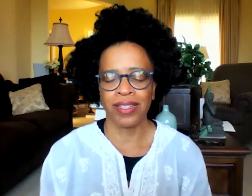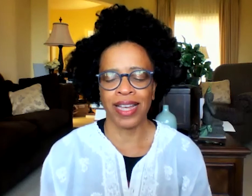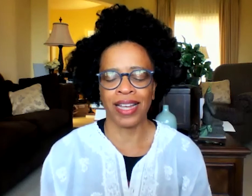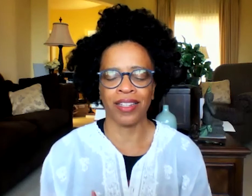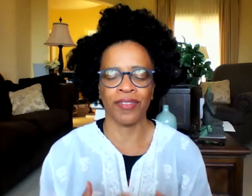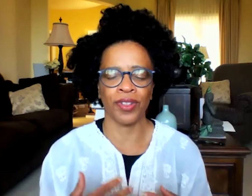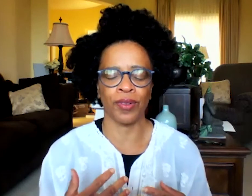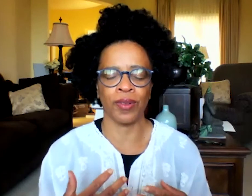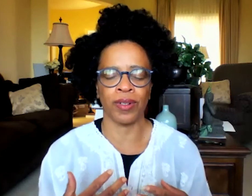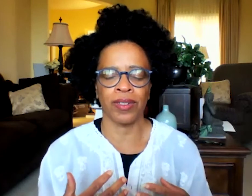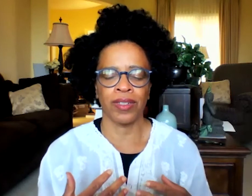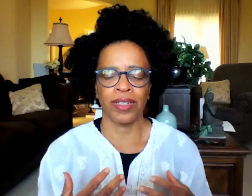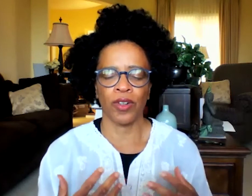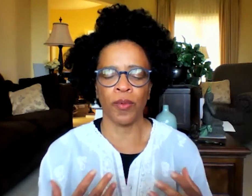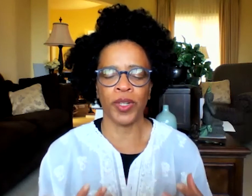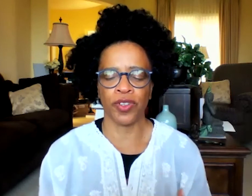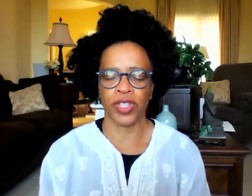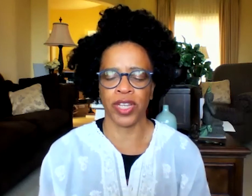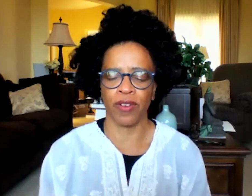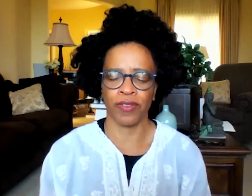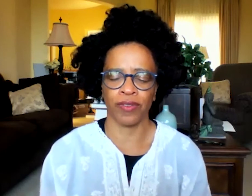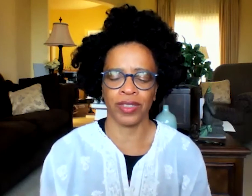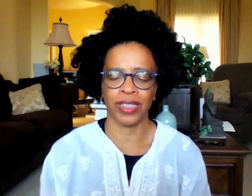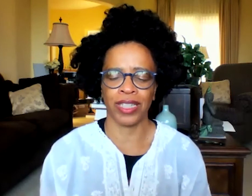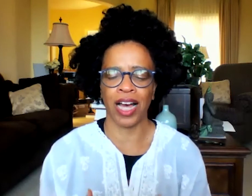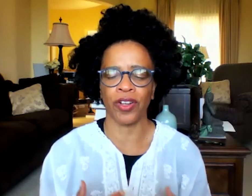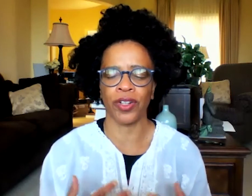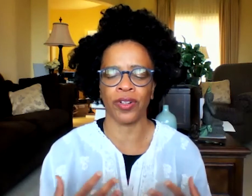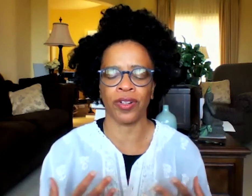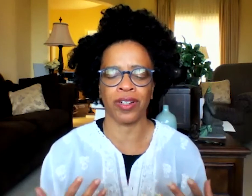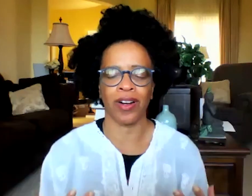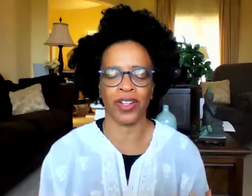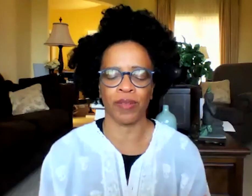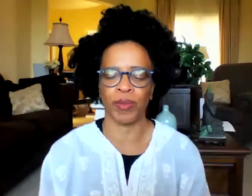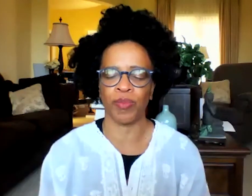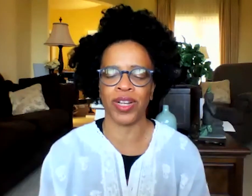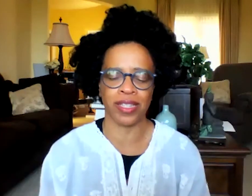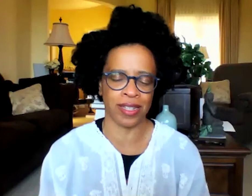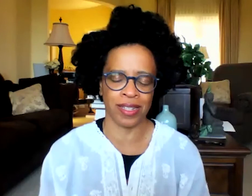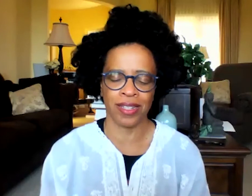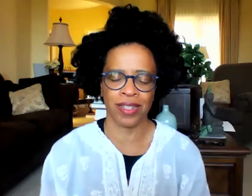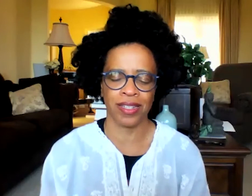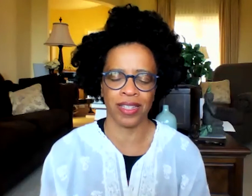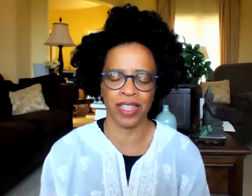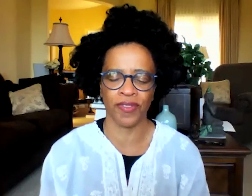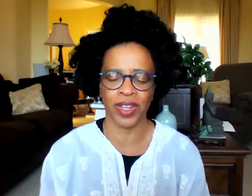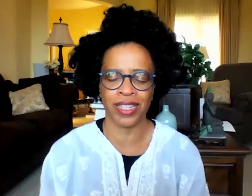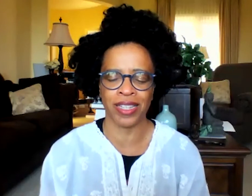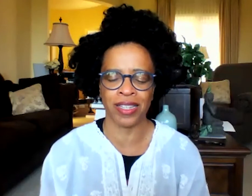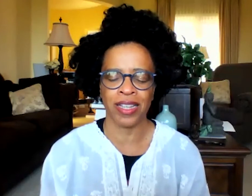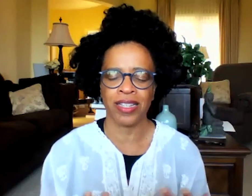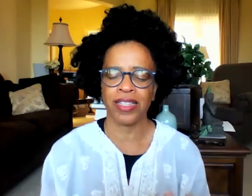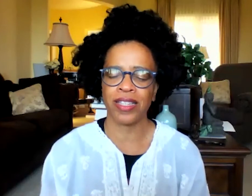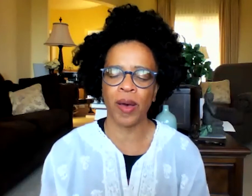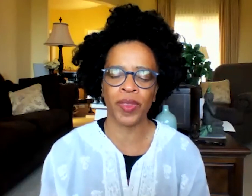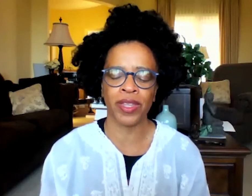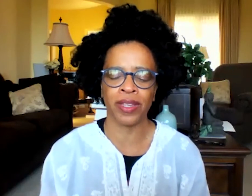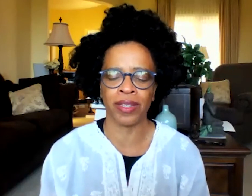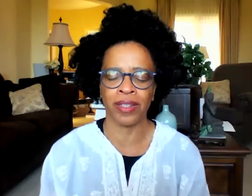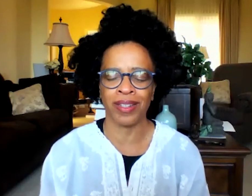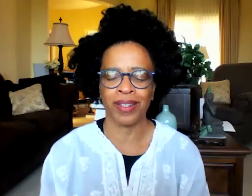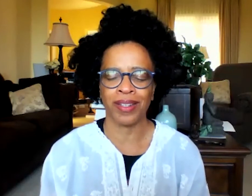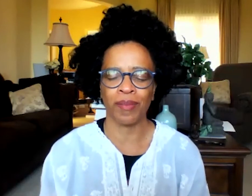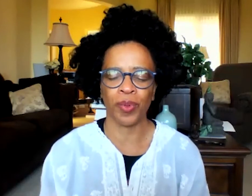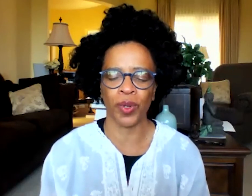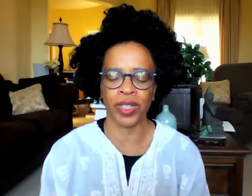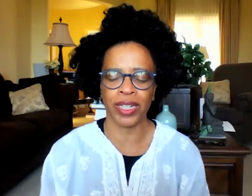trust that if you open yourself and allow your heart to be present to these phrases,